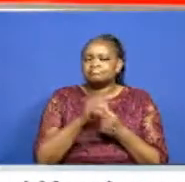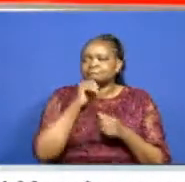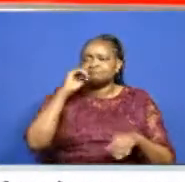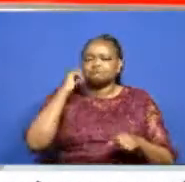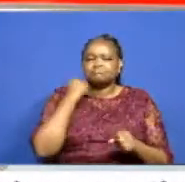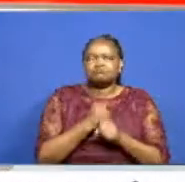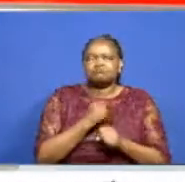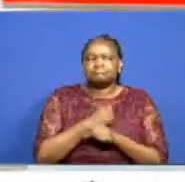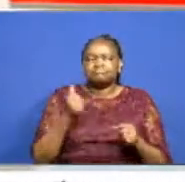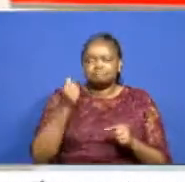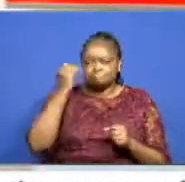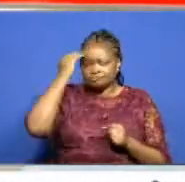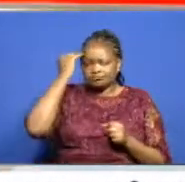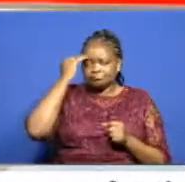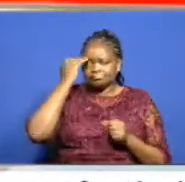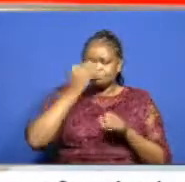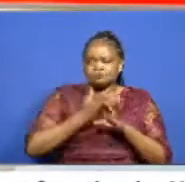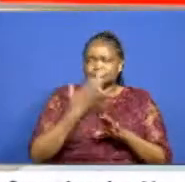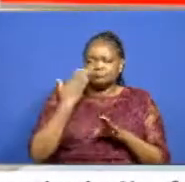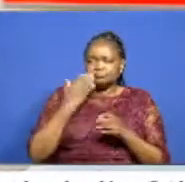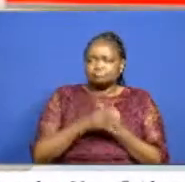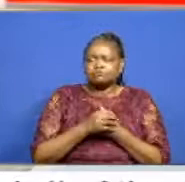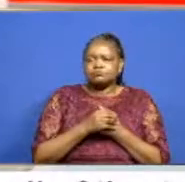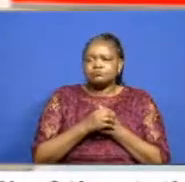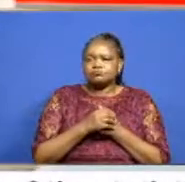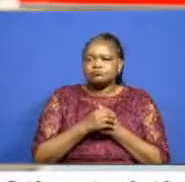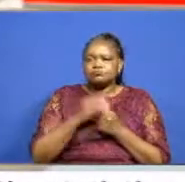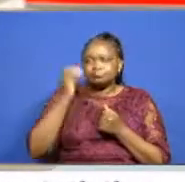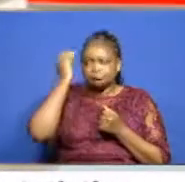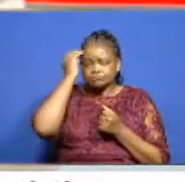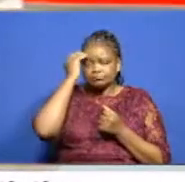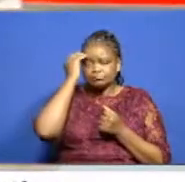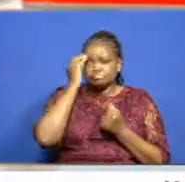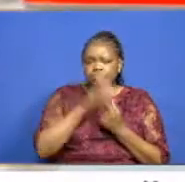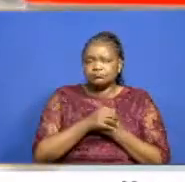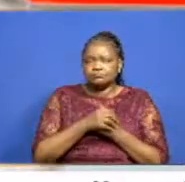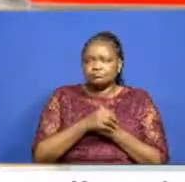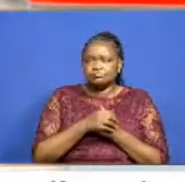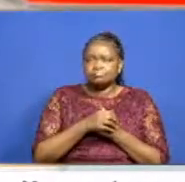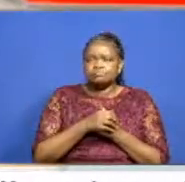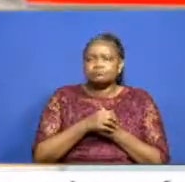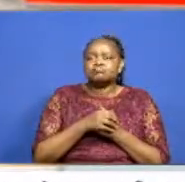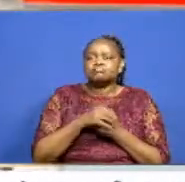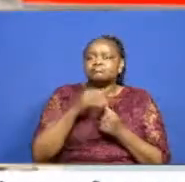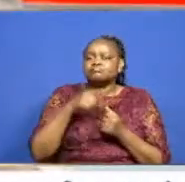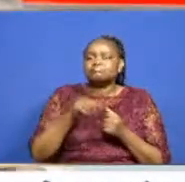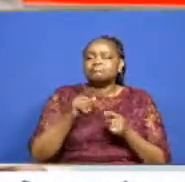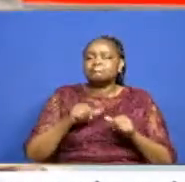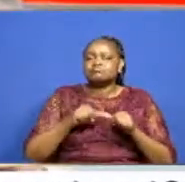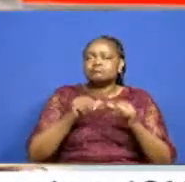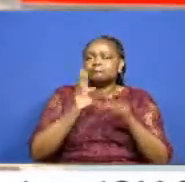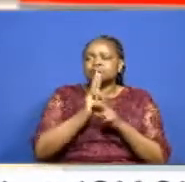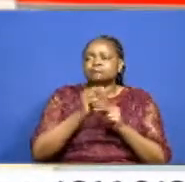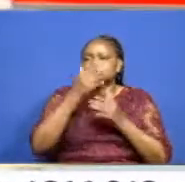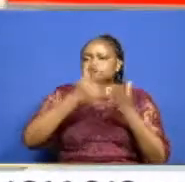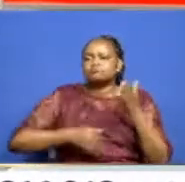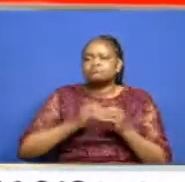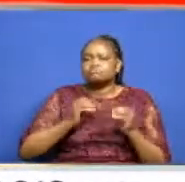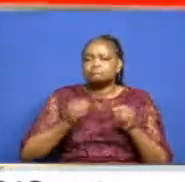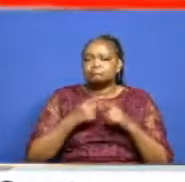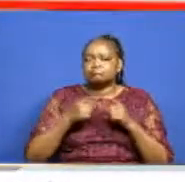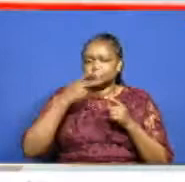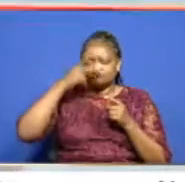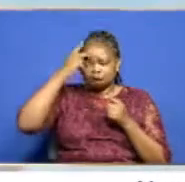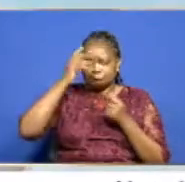coordinated. Remember, prior to this, the students were outlawed to use the phones in schools. Now, the